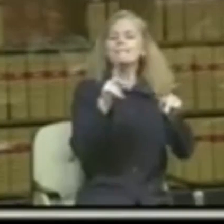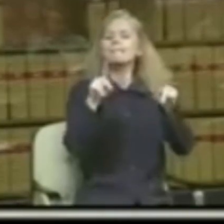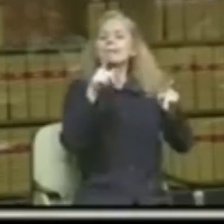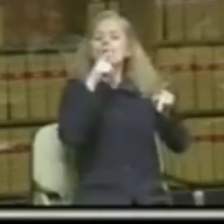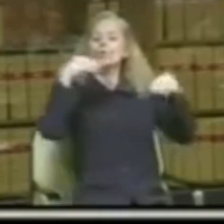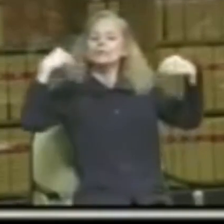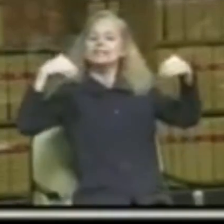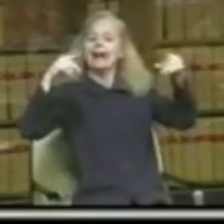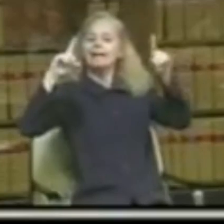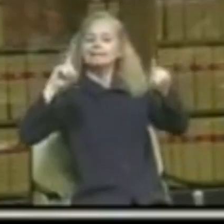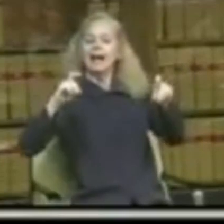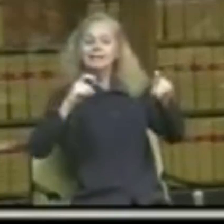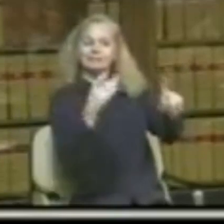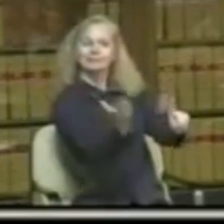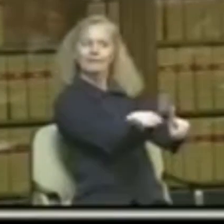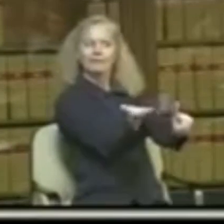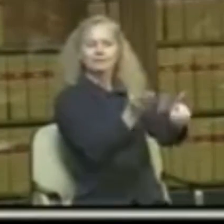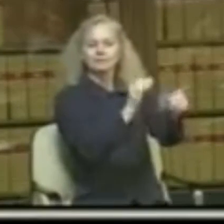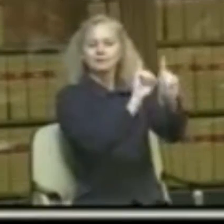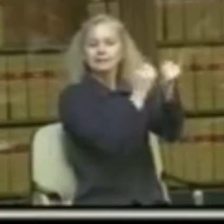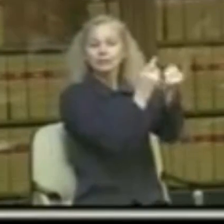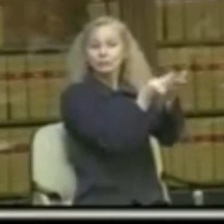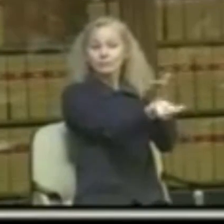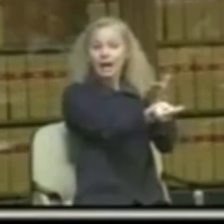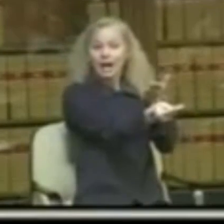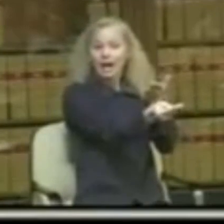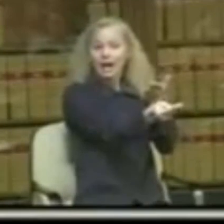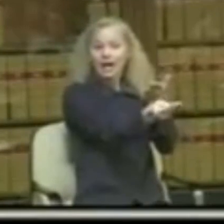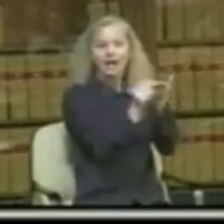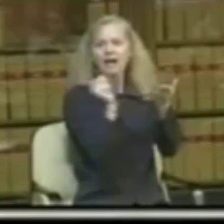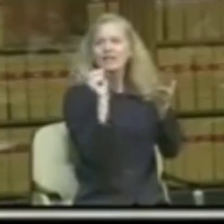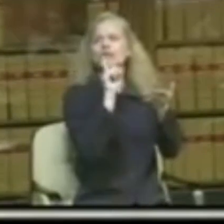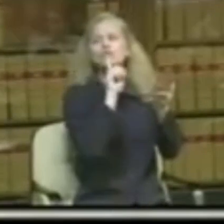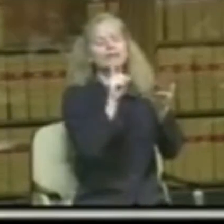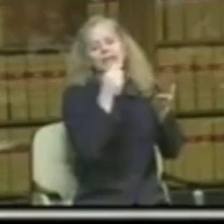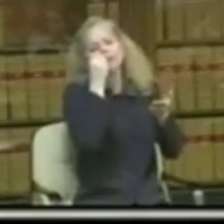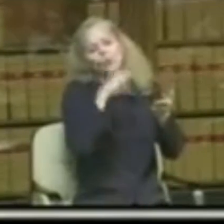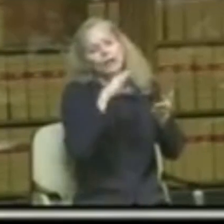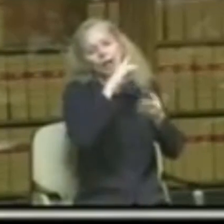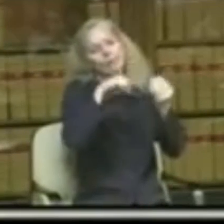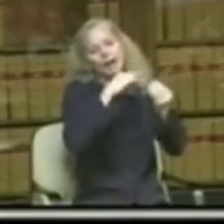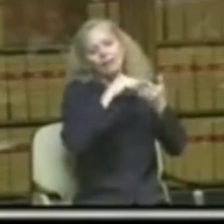to define that outcome. Yet that is exactly the risk we have taken.